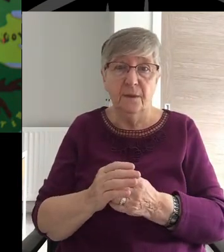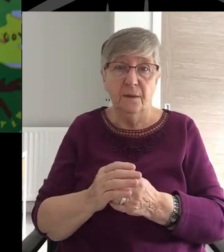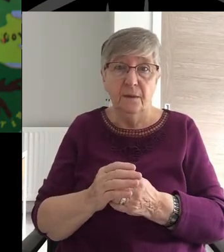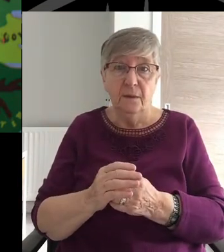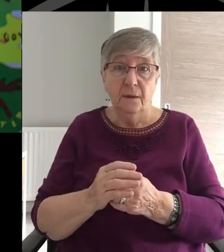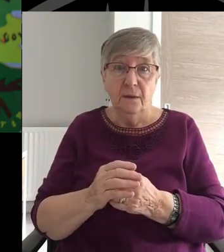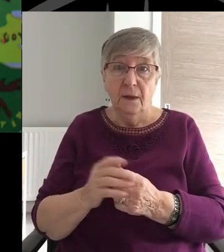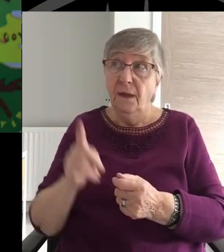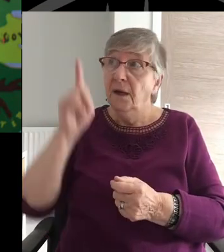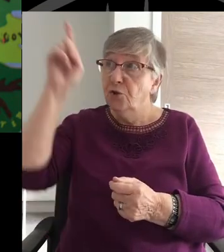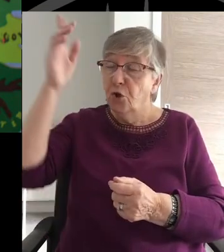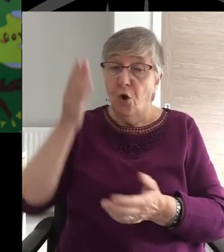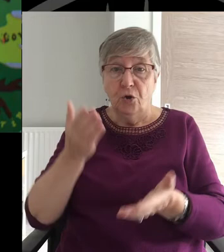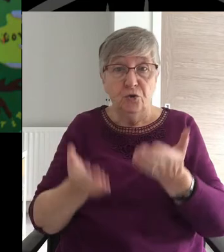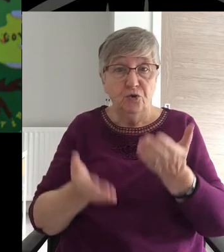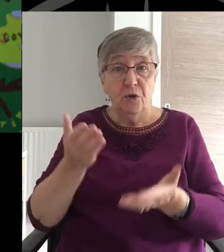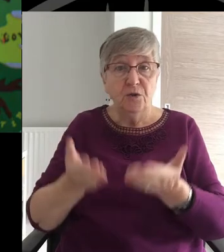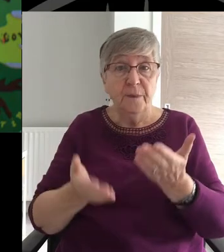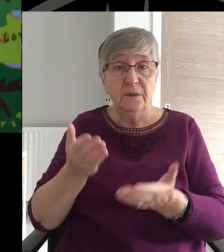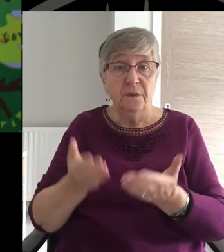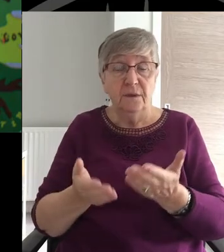And it's God's judgment.